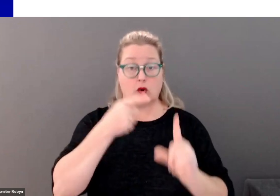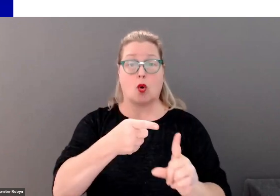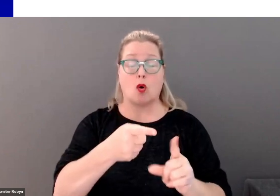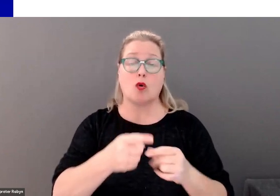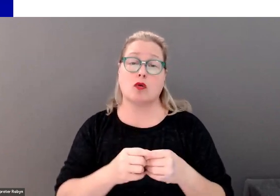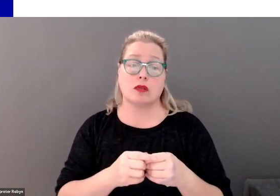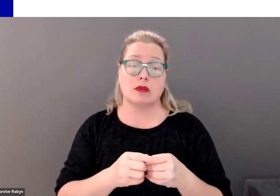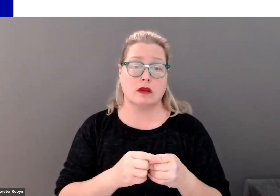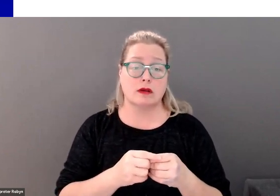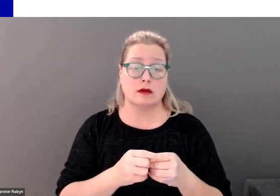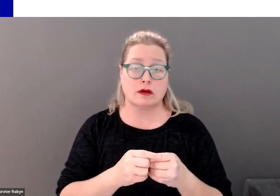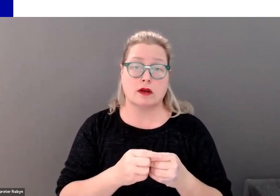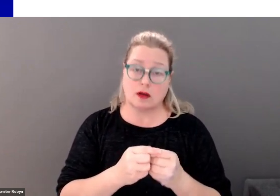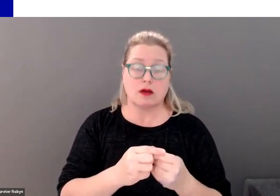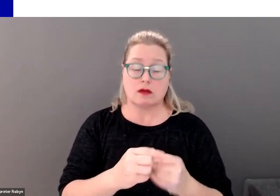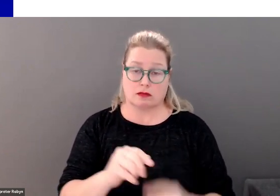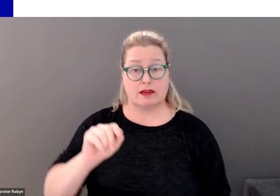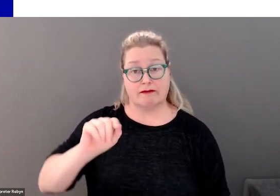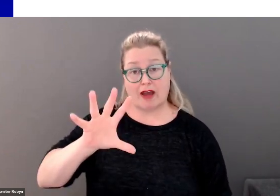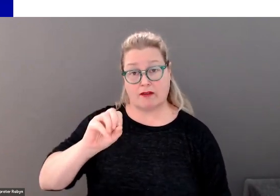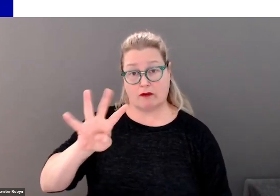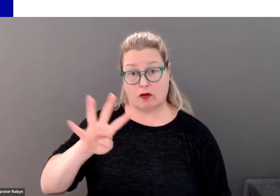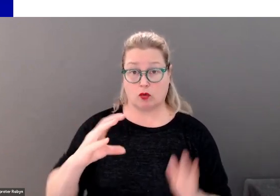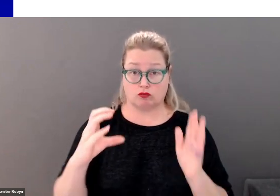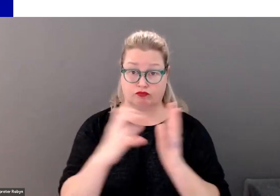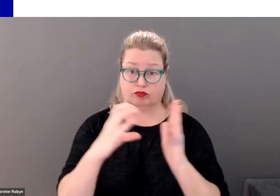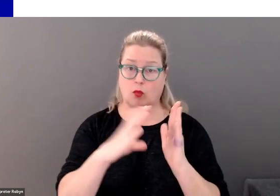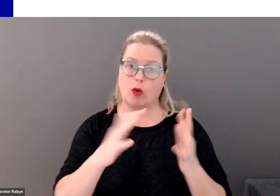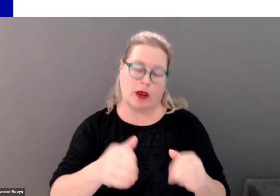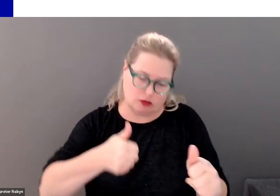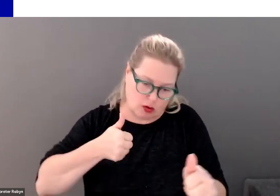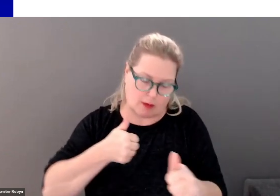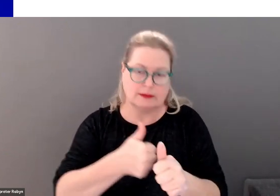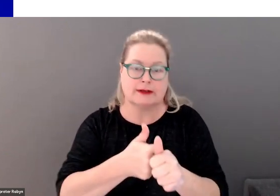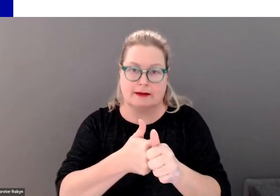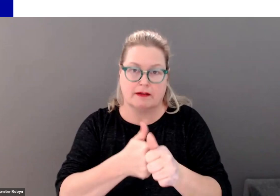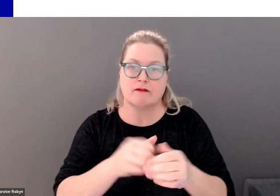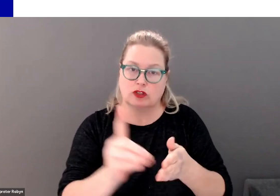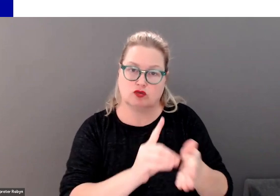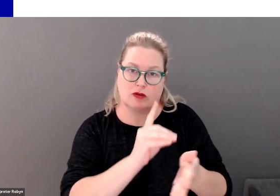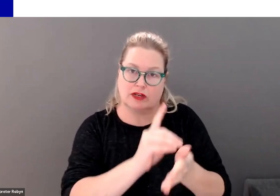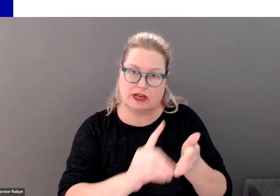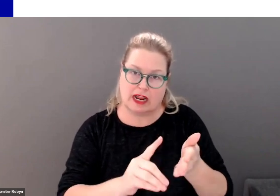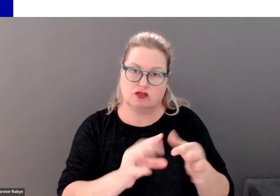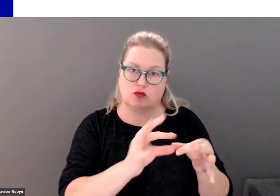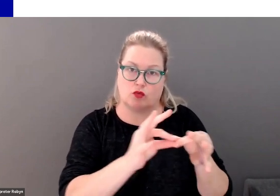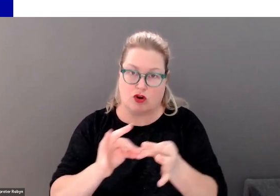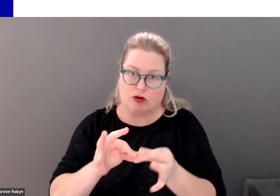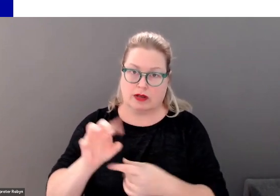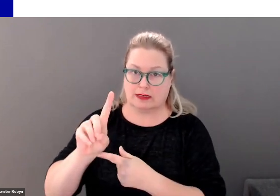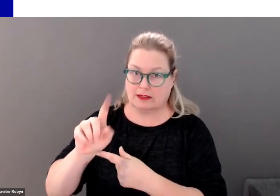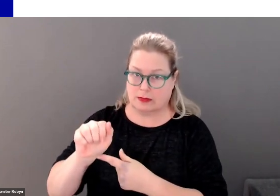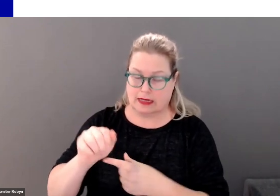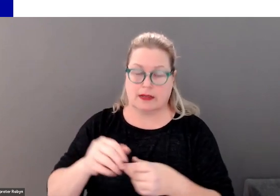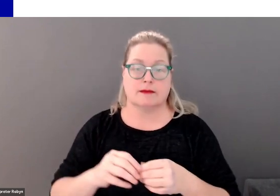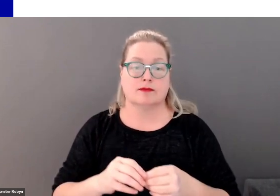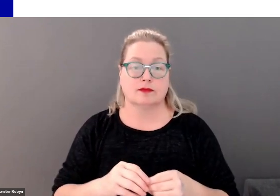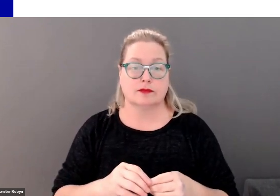the Section 504 rule prohibiting discrimination on the basis of disability, as we've talked about. And as I